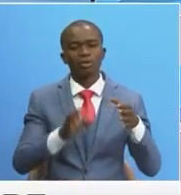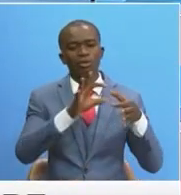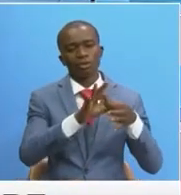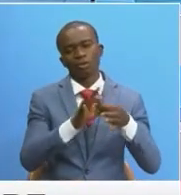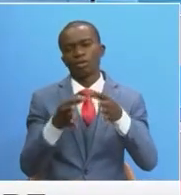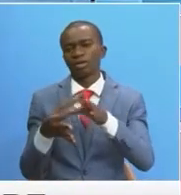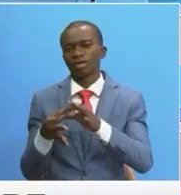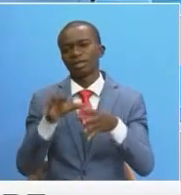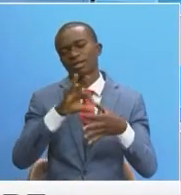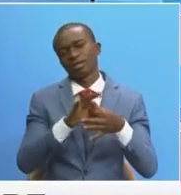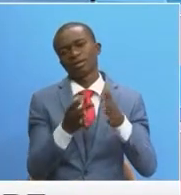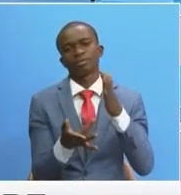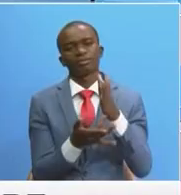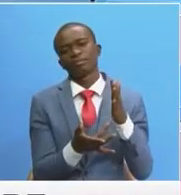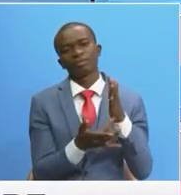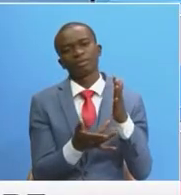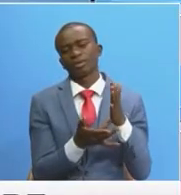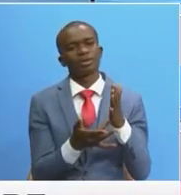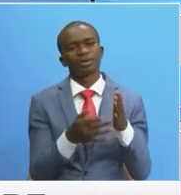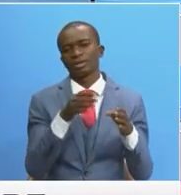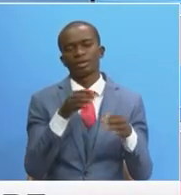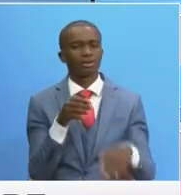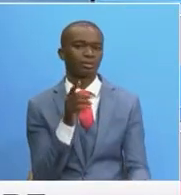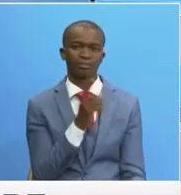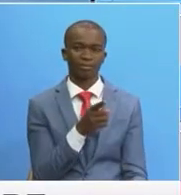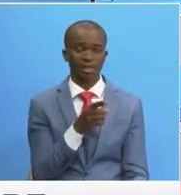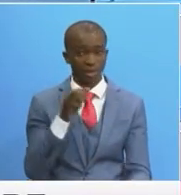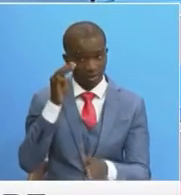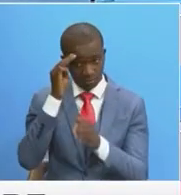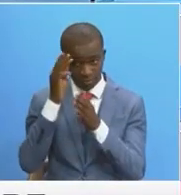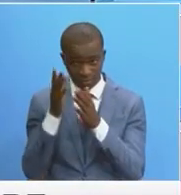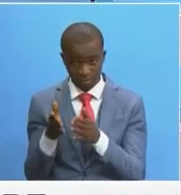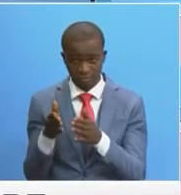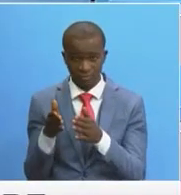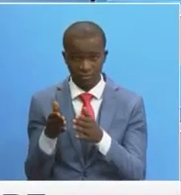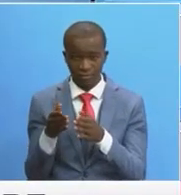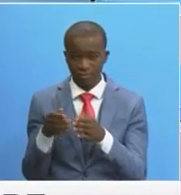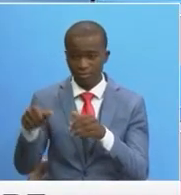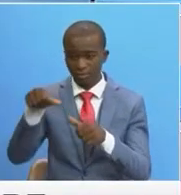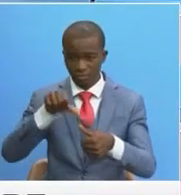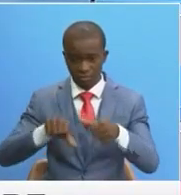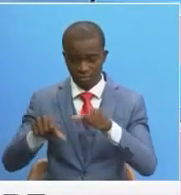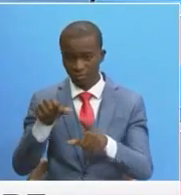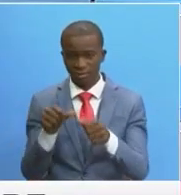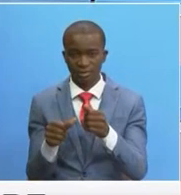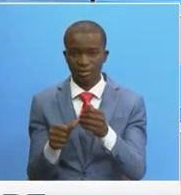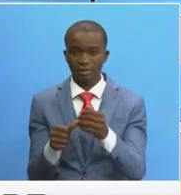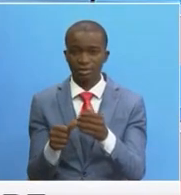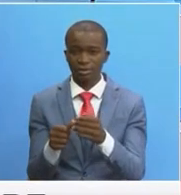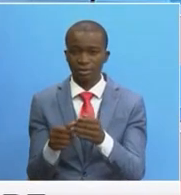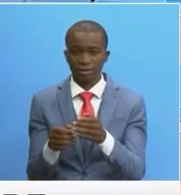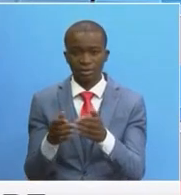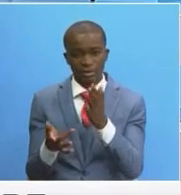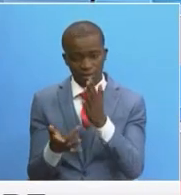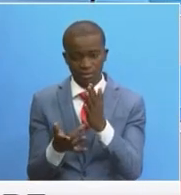into Burundi. Minister of Technology and Science Felix Omotati said the MOU marks the